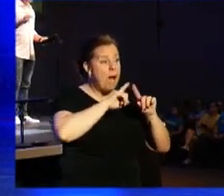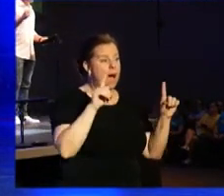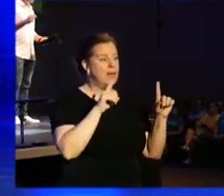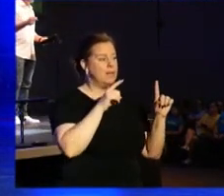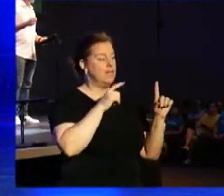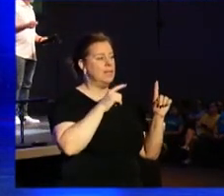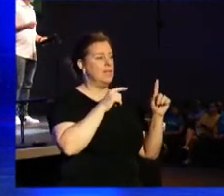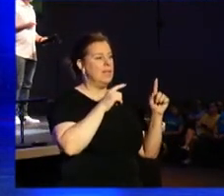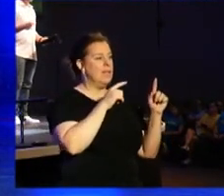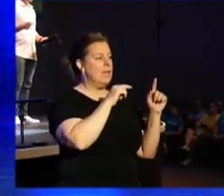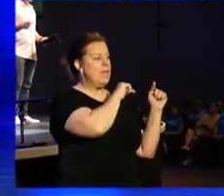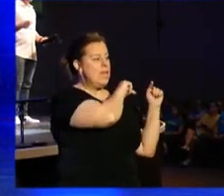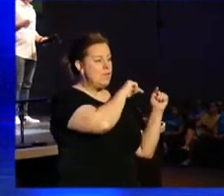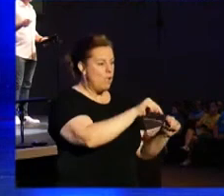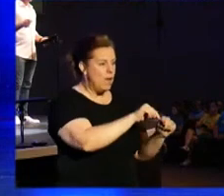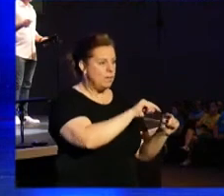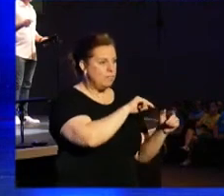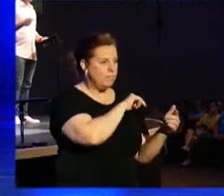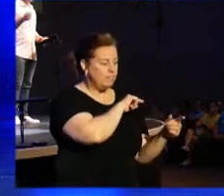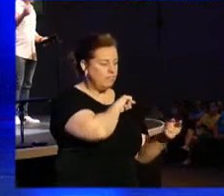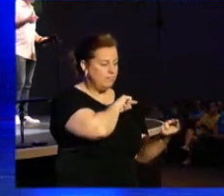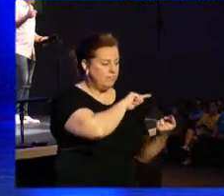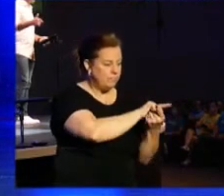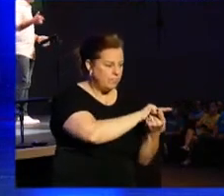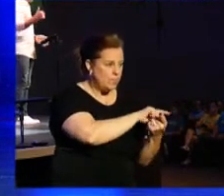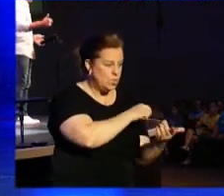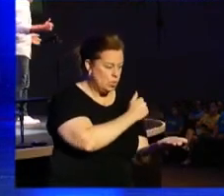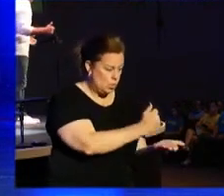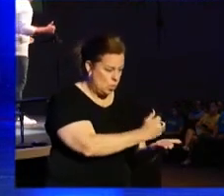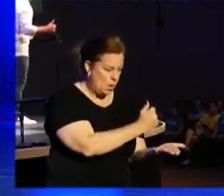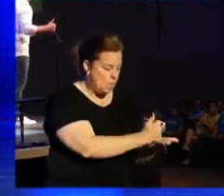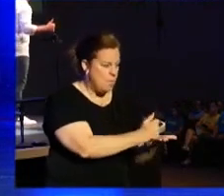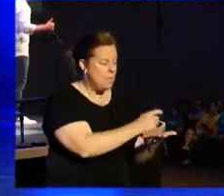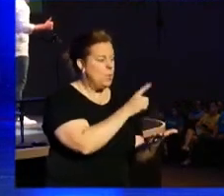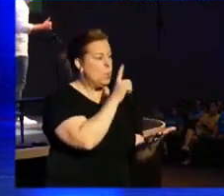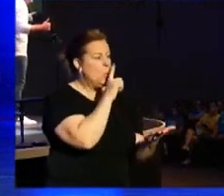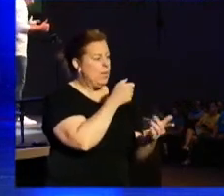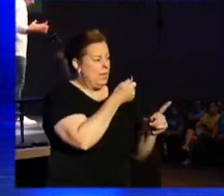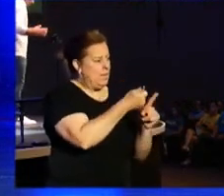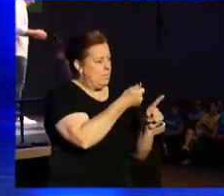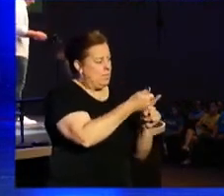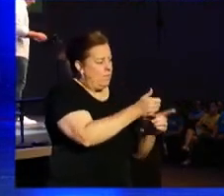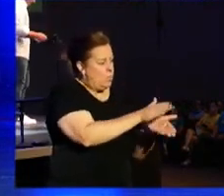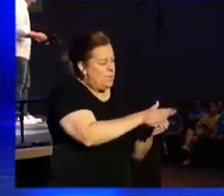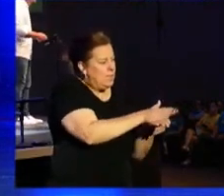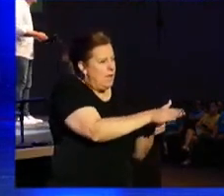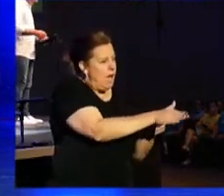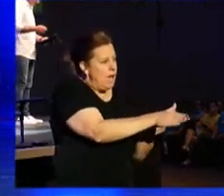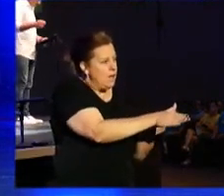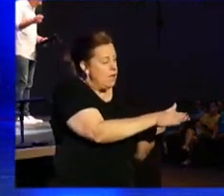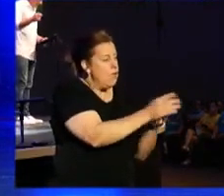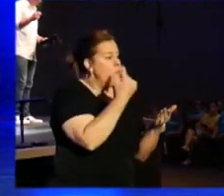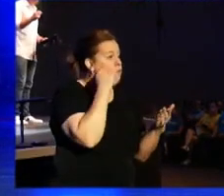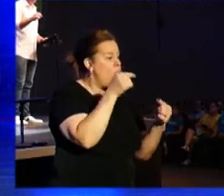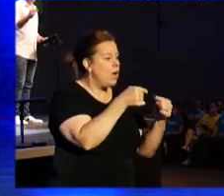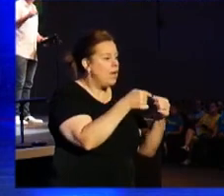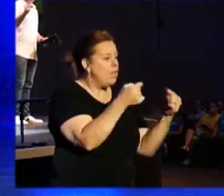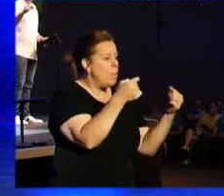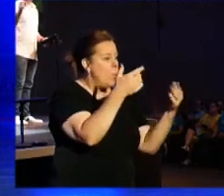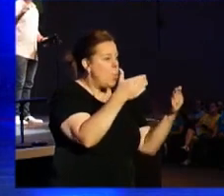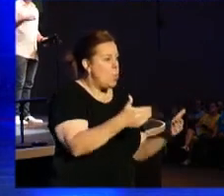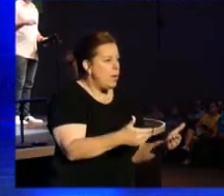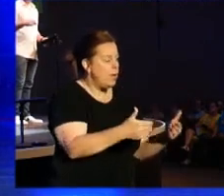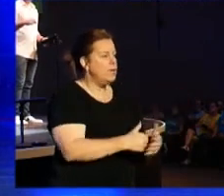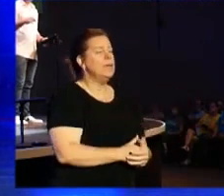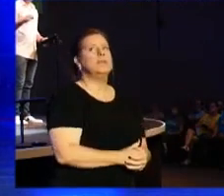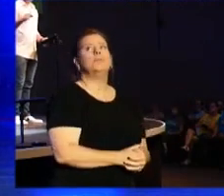he ran over and helped someone. He was proactively kind to his opponent. Mario's gone on to